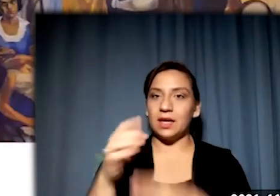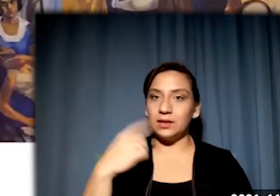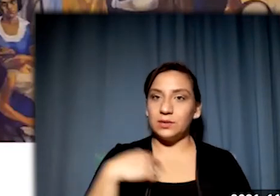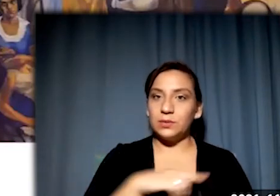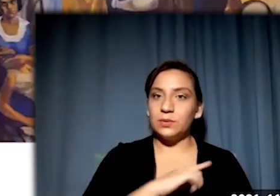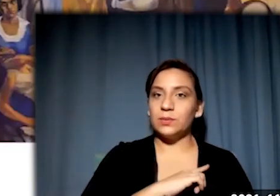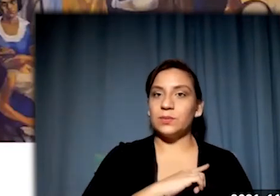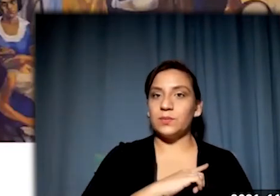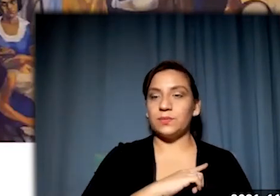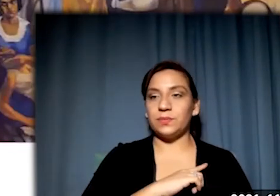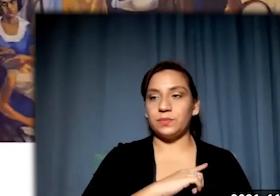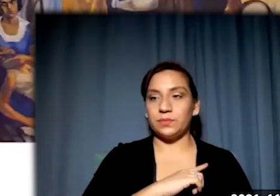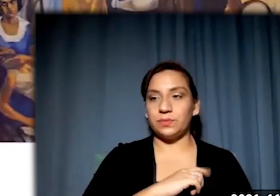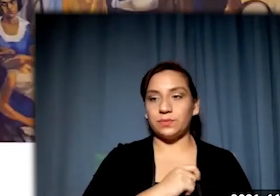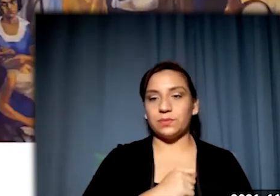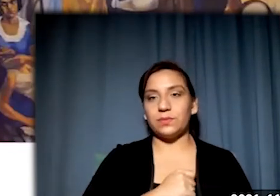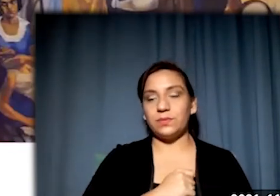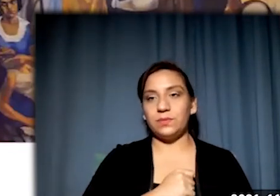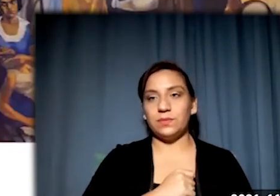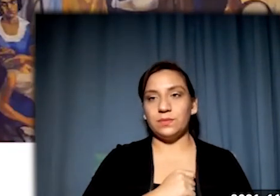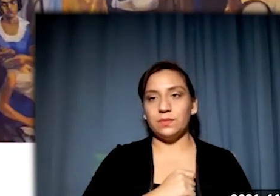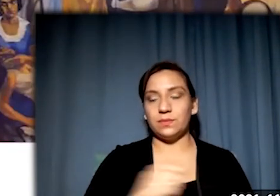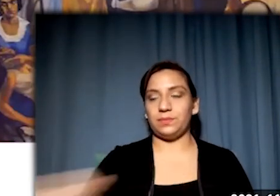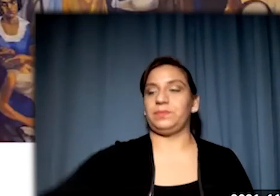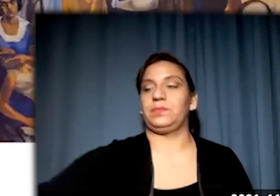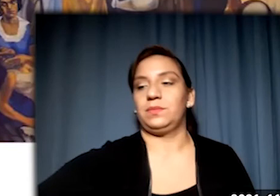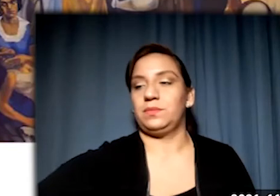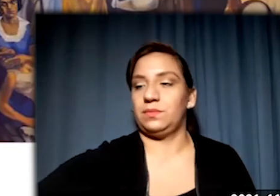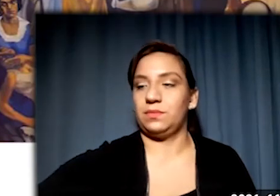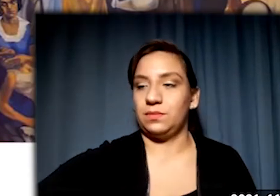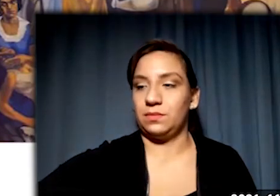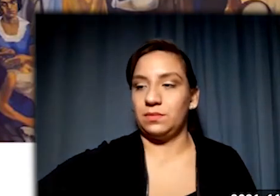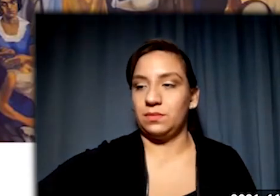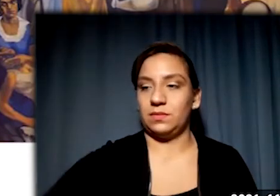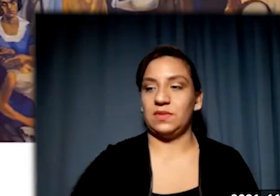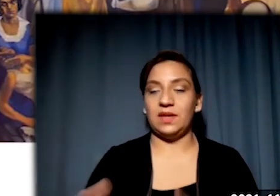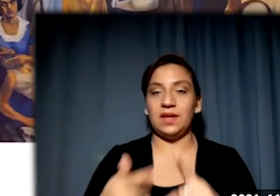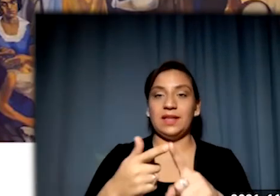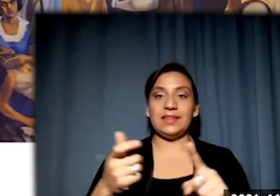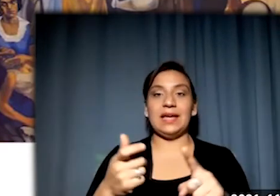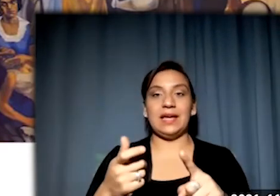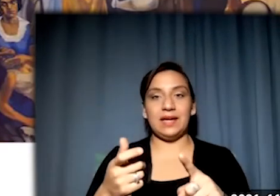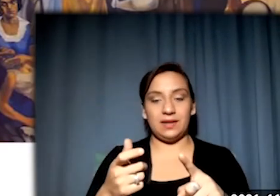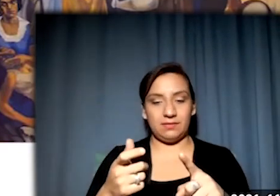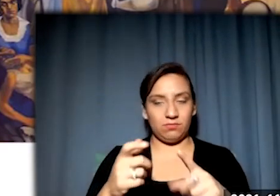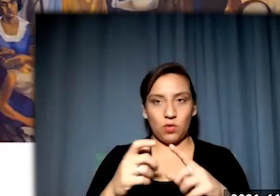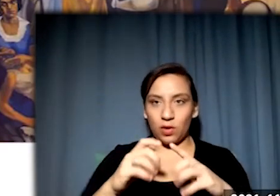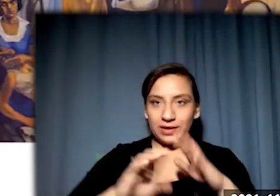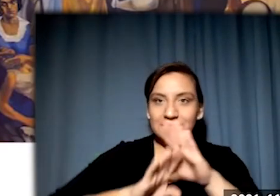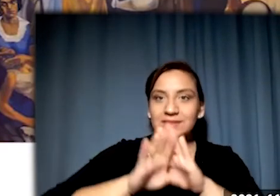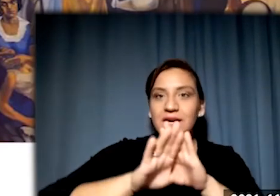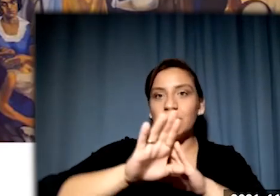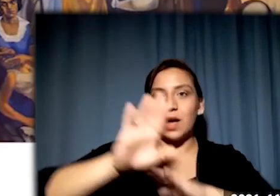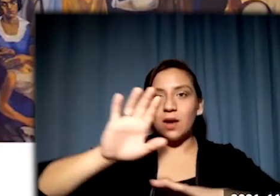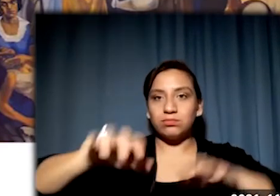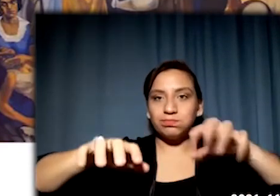vast productions that were generated in the city by local and foreign artists along